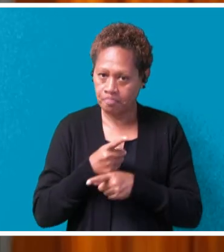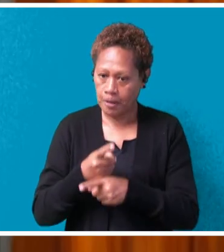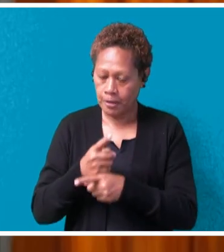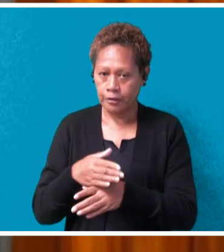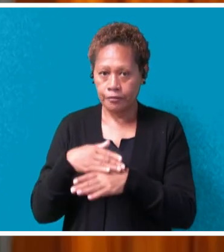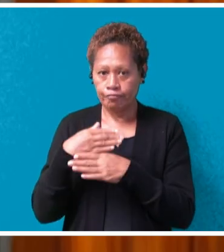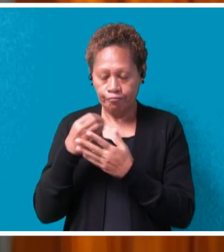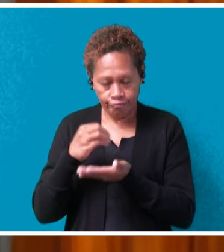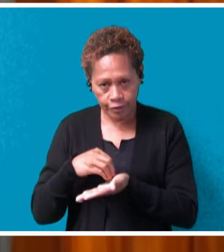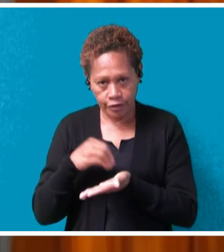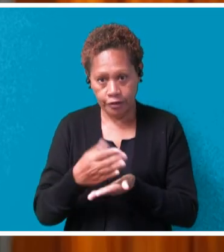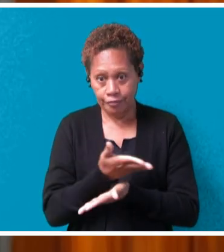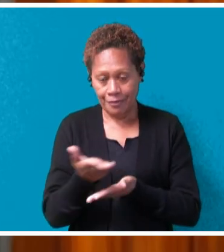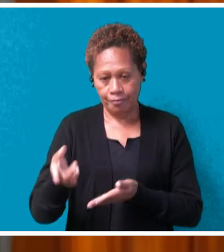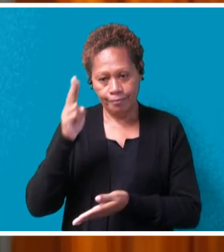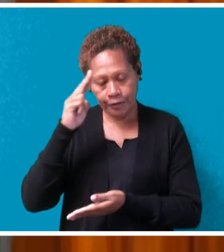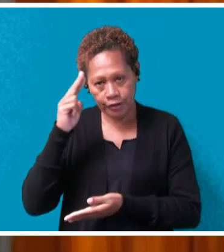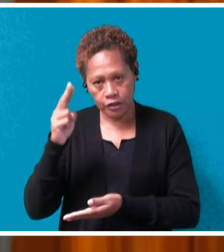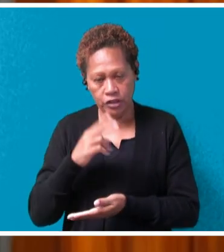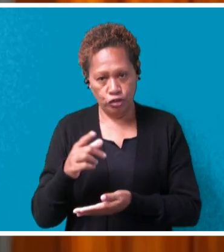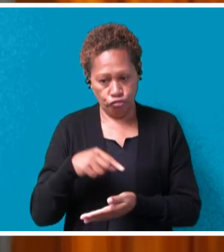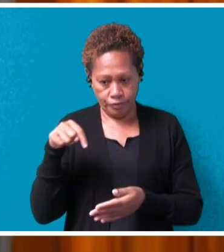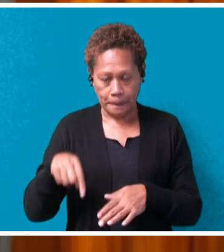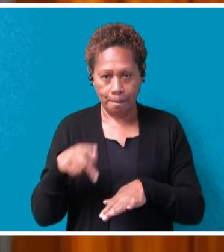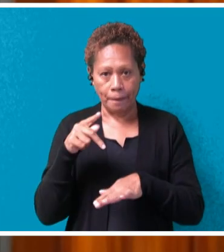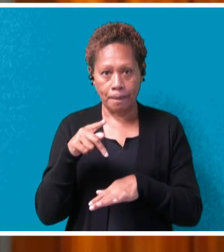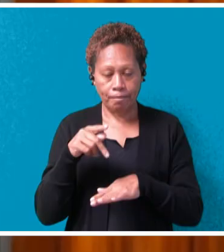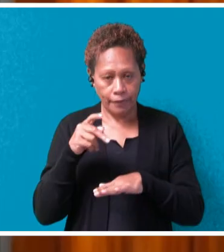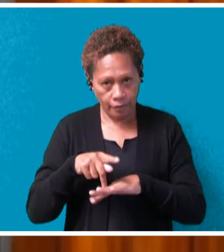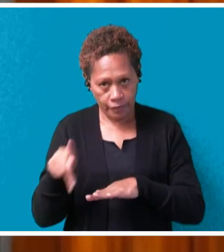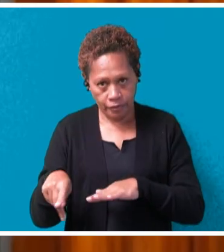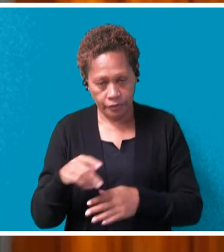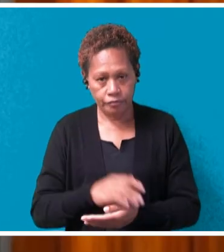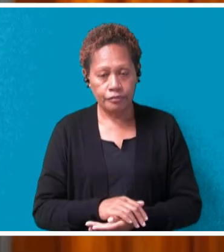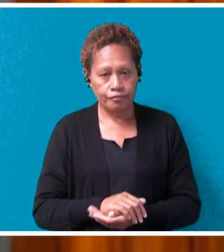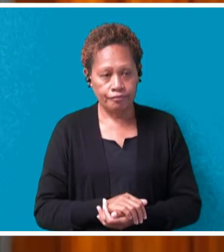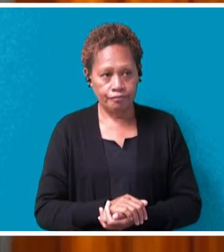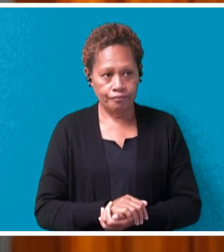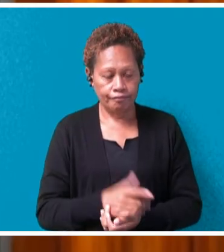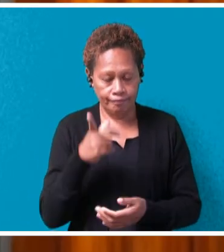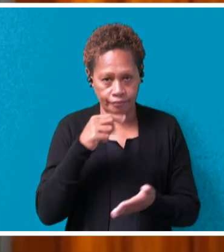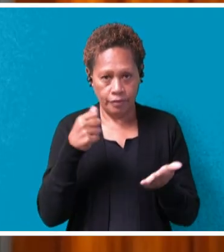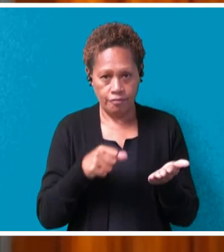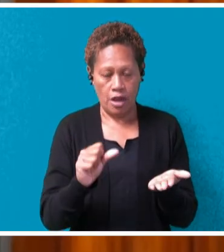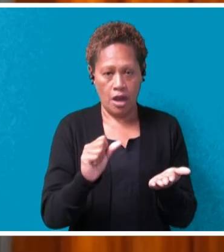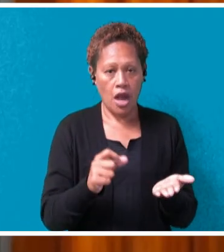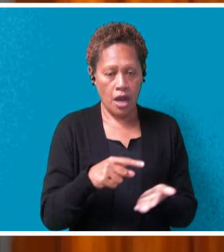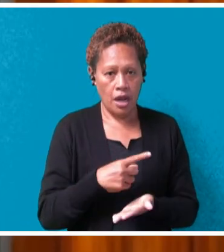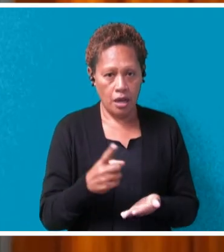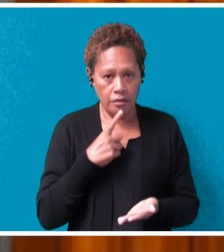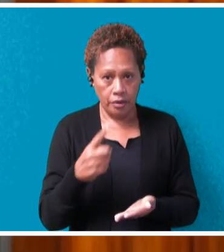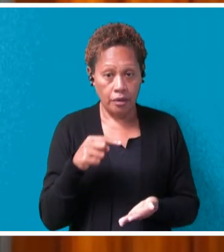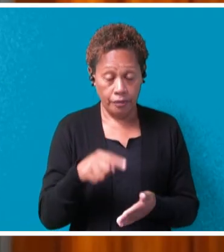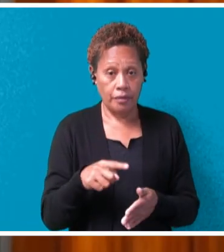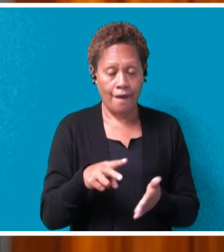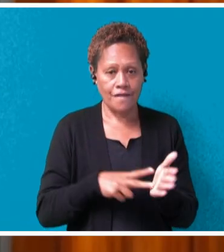you and our nation in this honorable house. With your permission, sir, if you can allow me to say my appreciation words to the